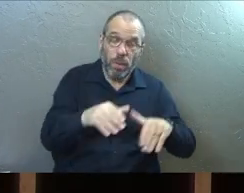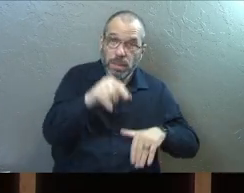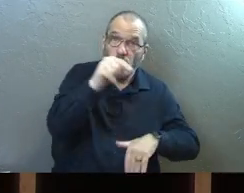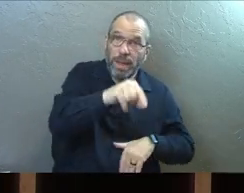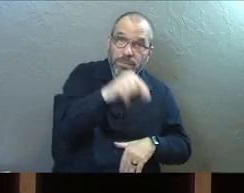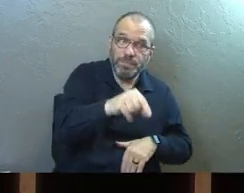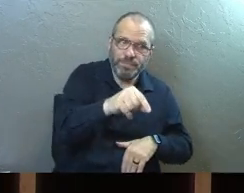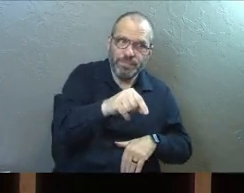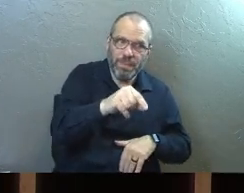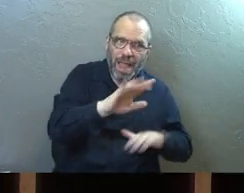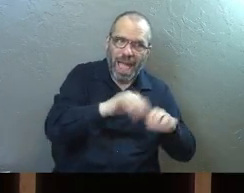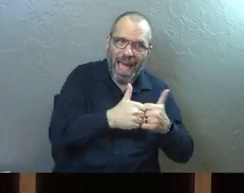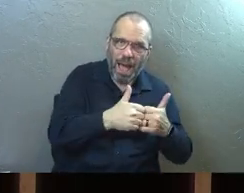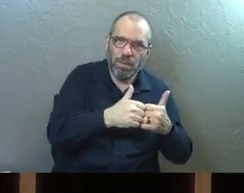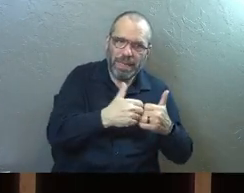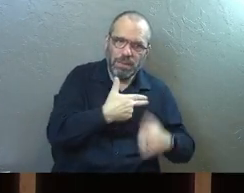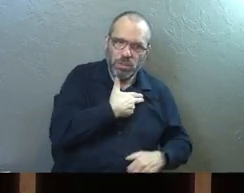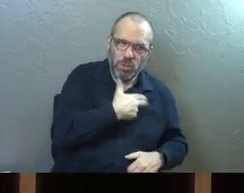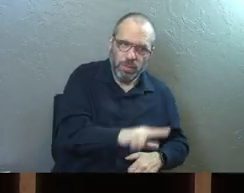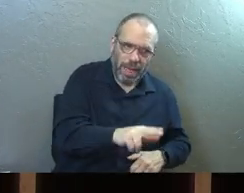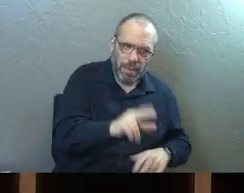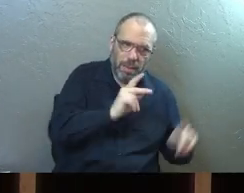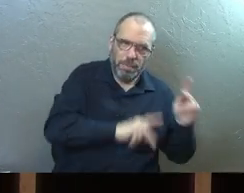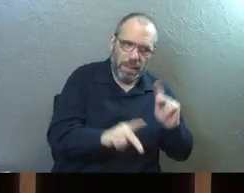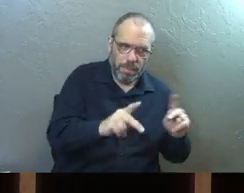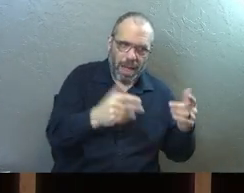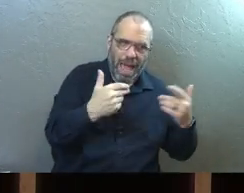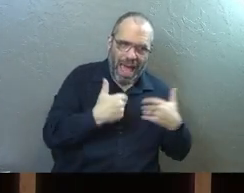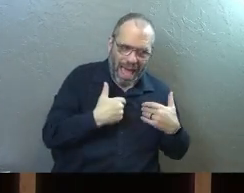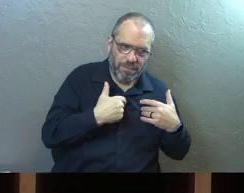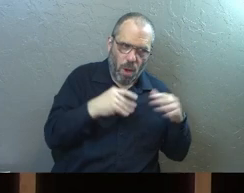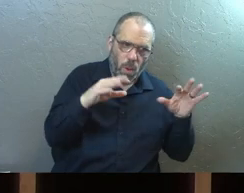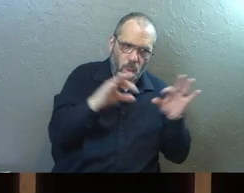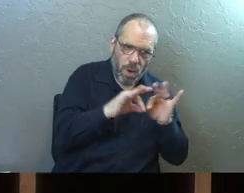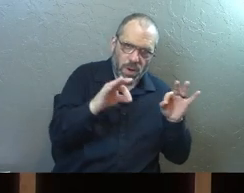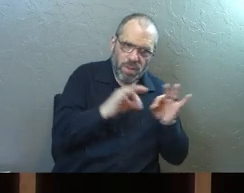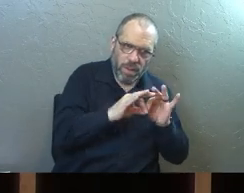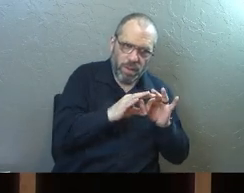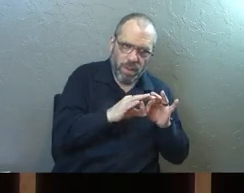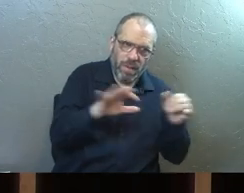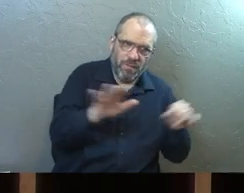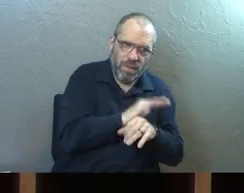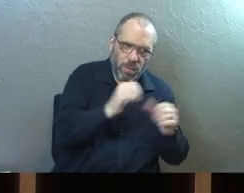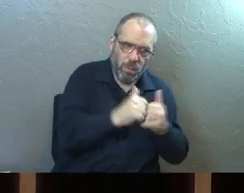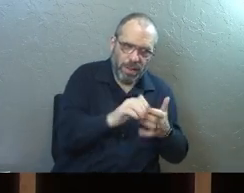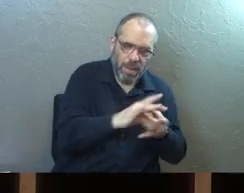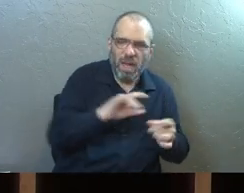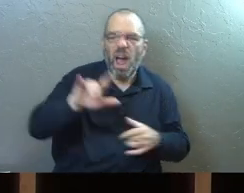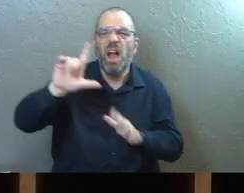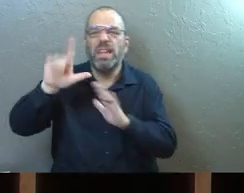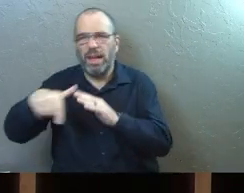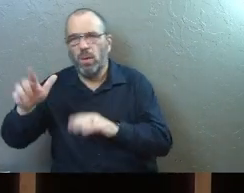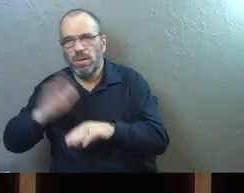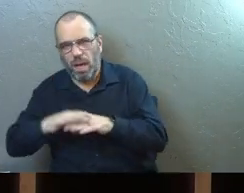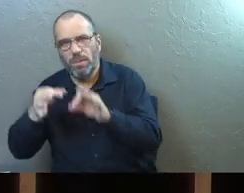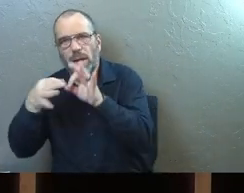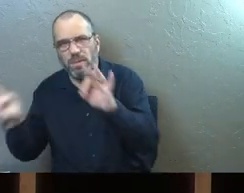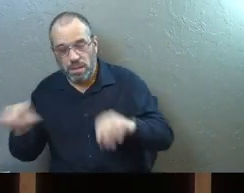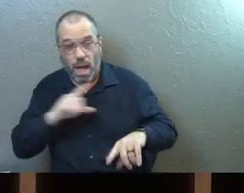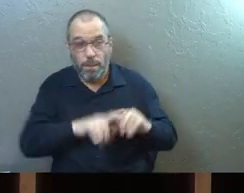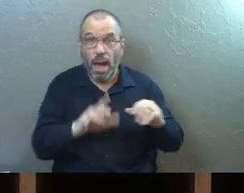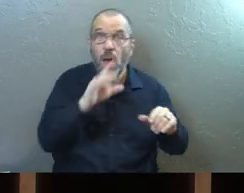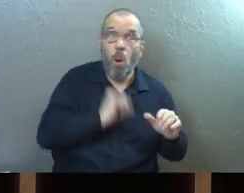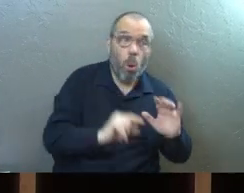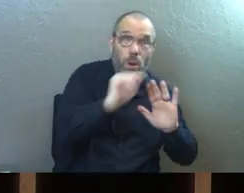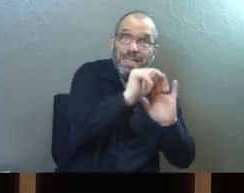is, how can humanity suddenly be worthy to be filled with God? When in all